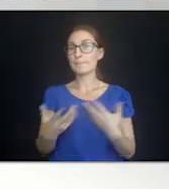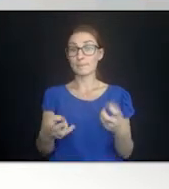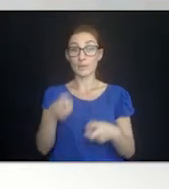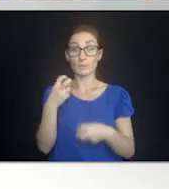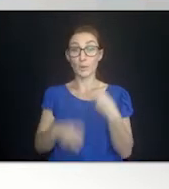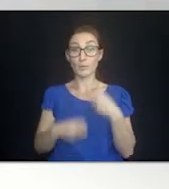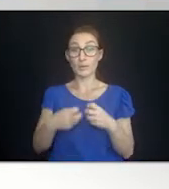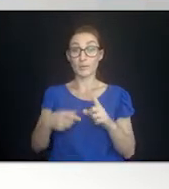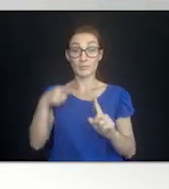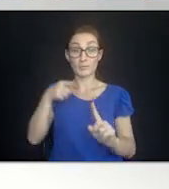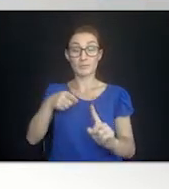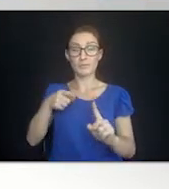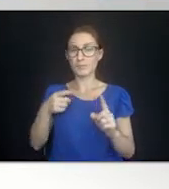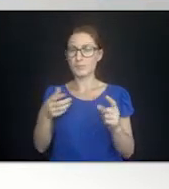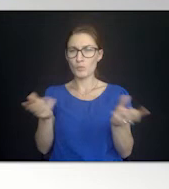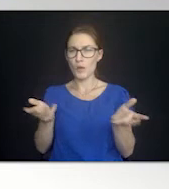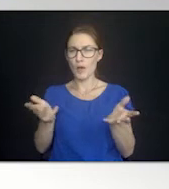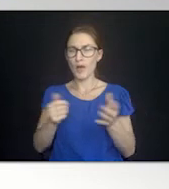the problem?